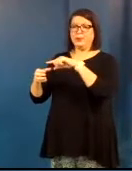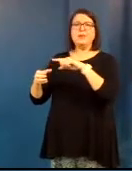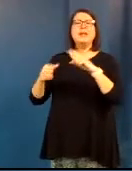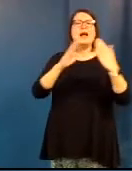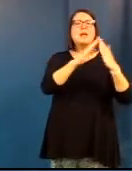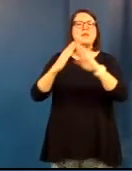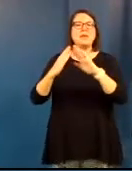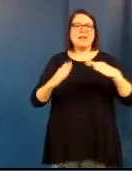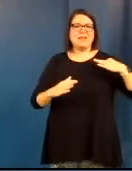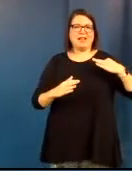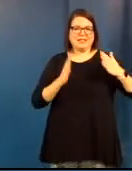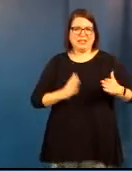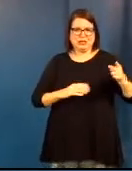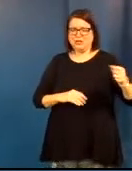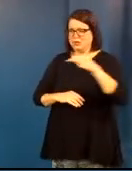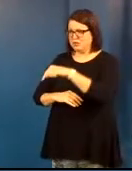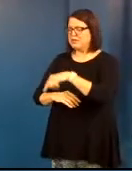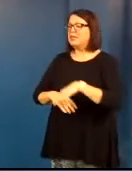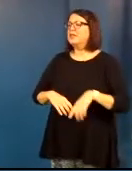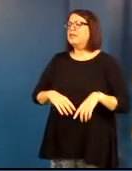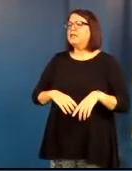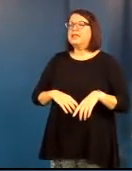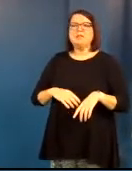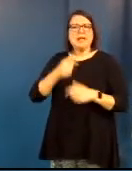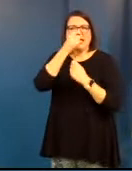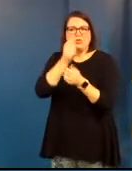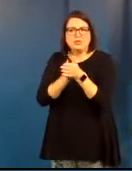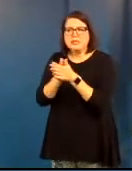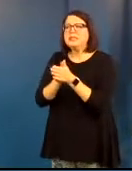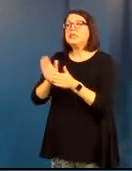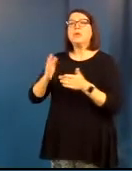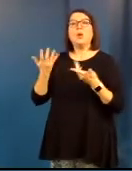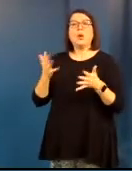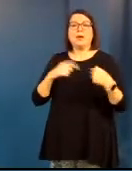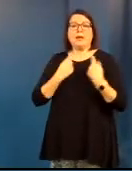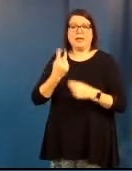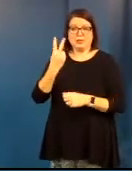of which was just more organizational, giving some background about the real estate